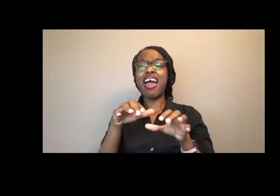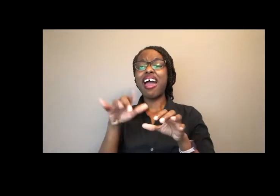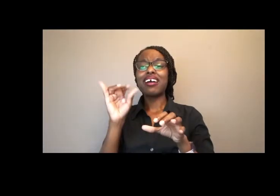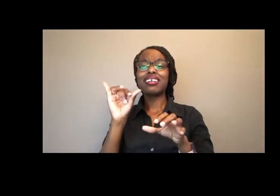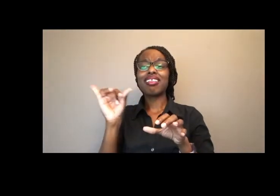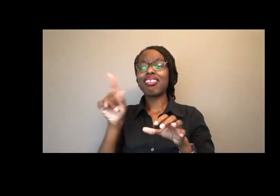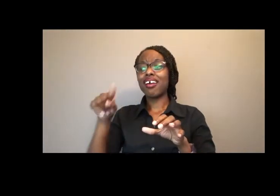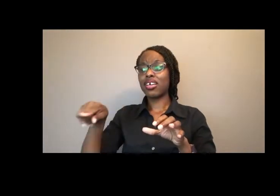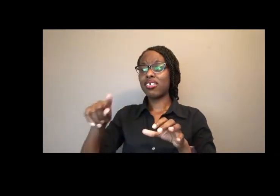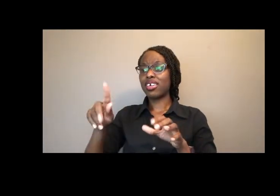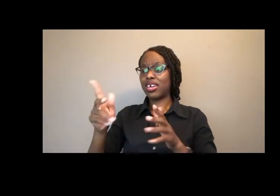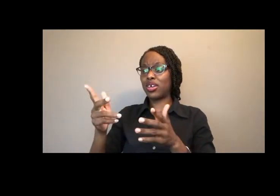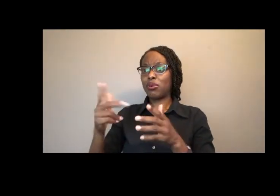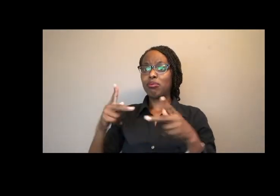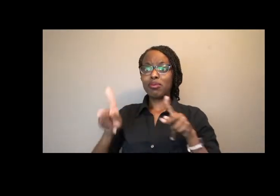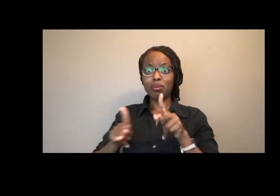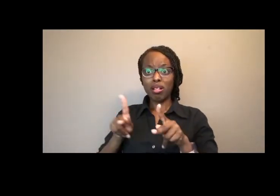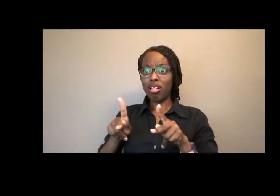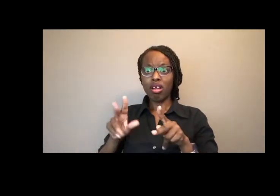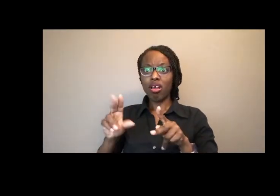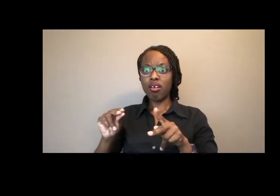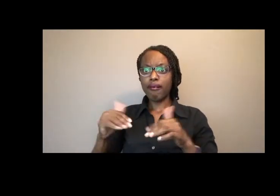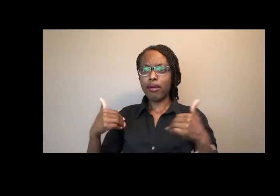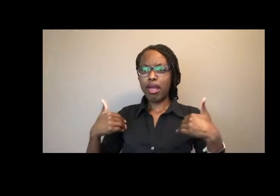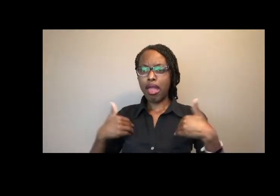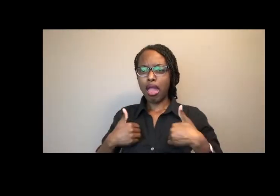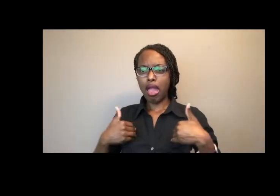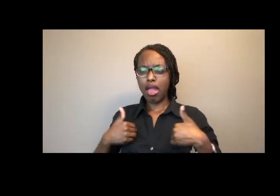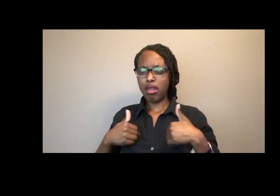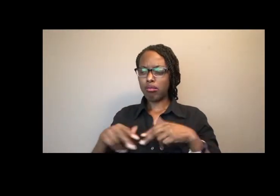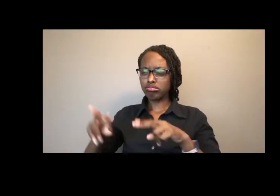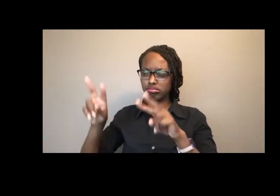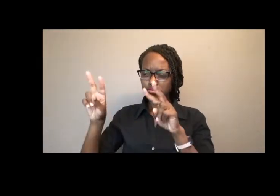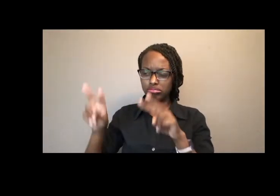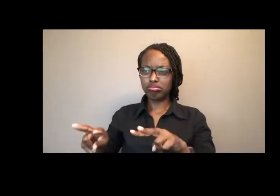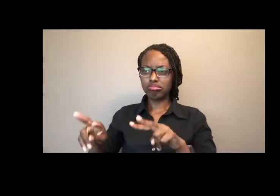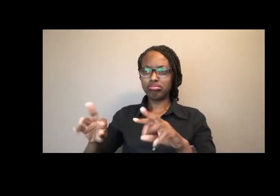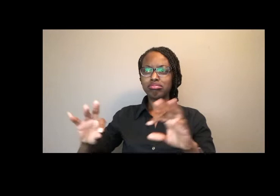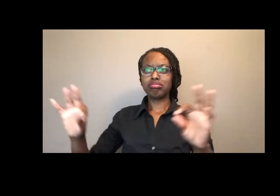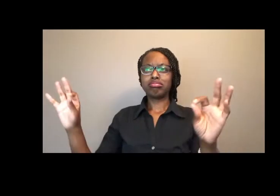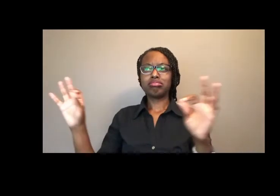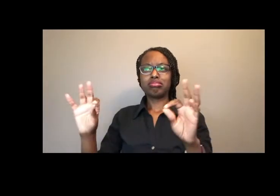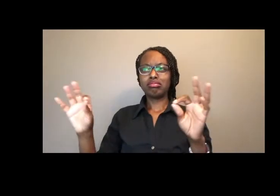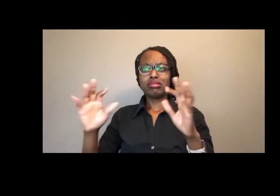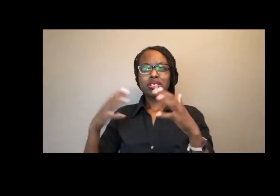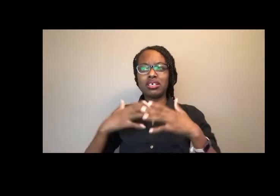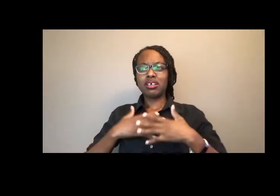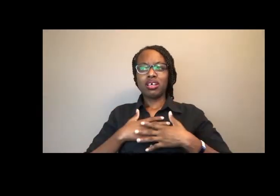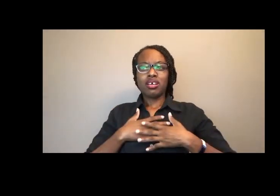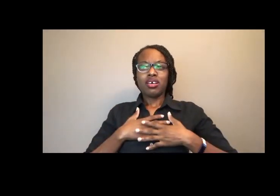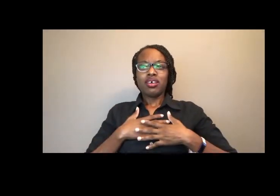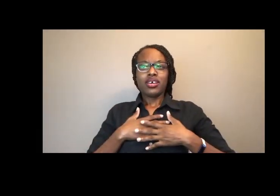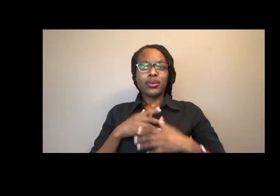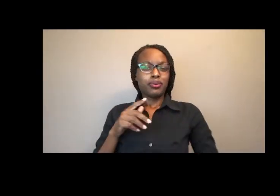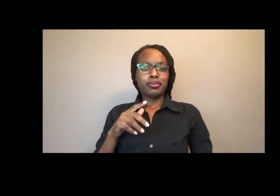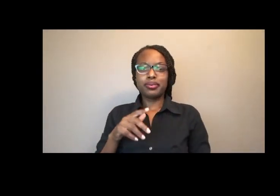Yeah, you know how they line up the cows and get